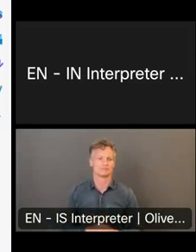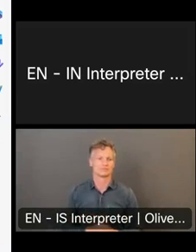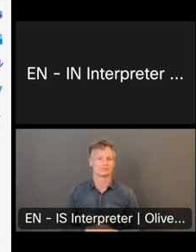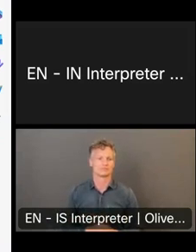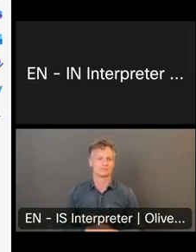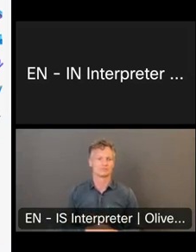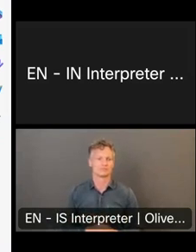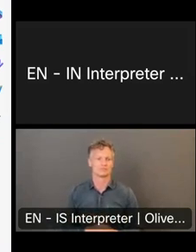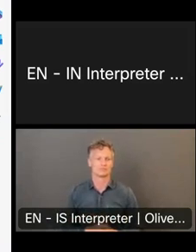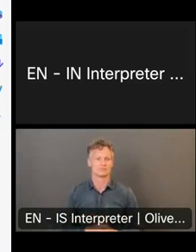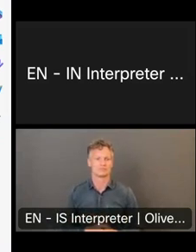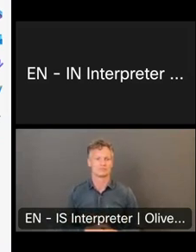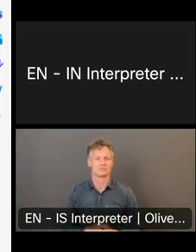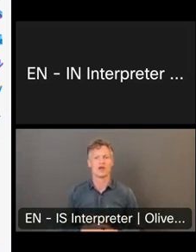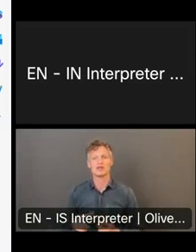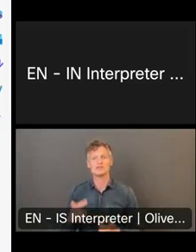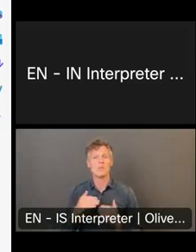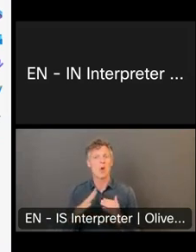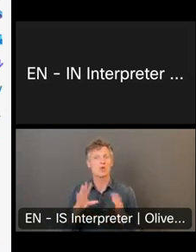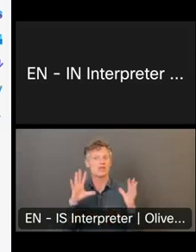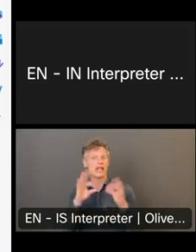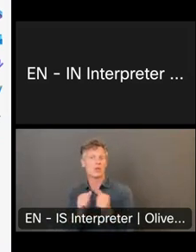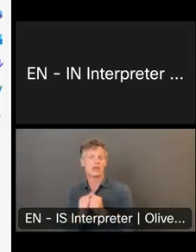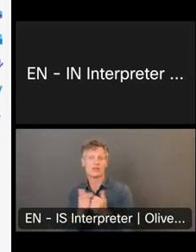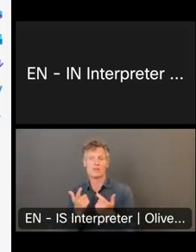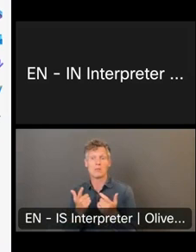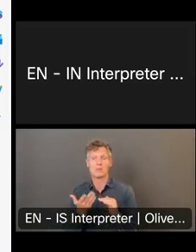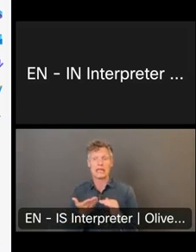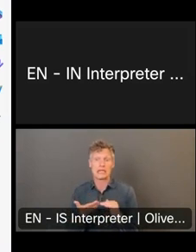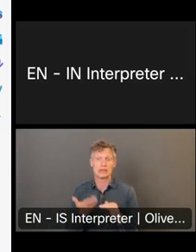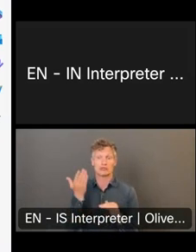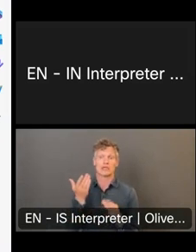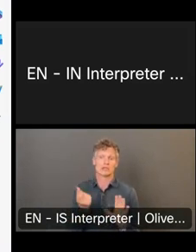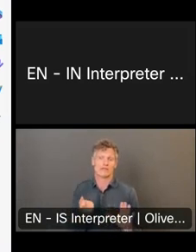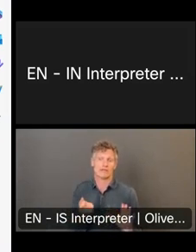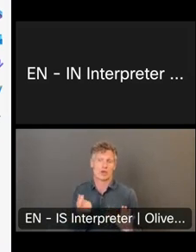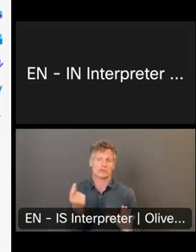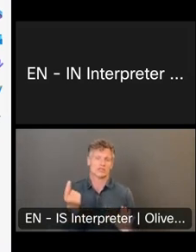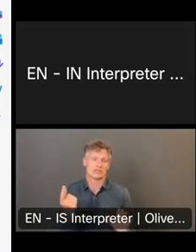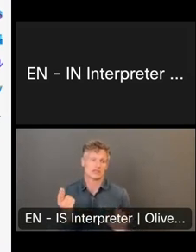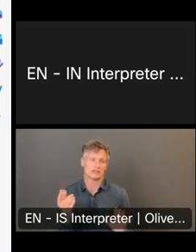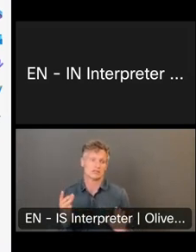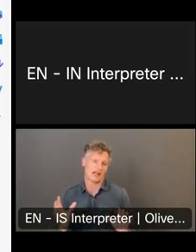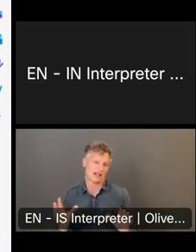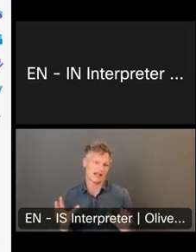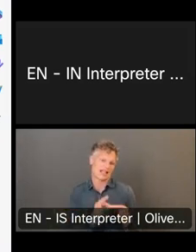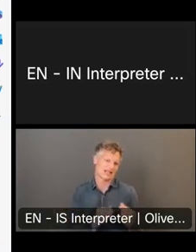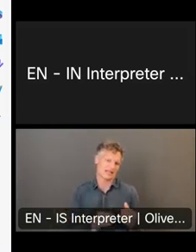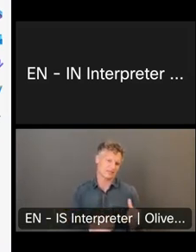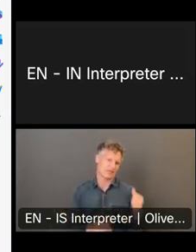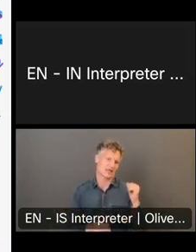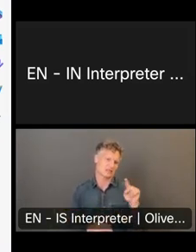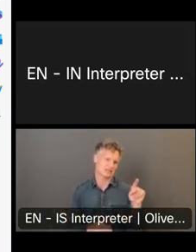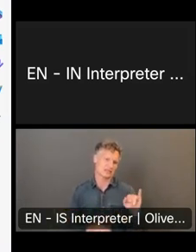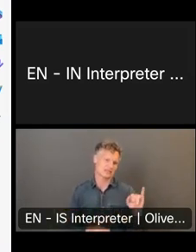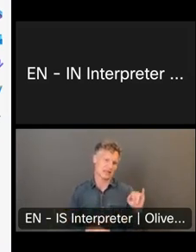by increased frequency of use, again, in the spirit of Zipf. Classic locus of